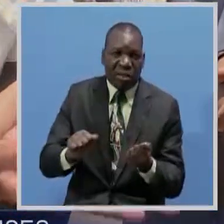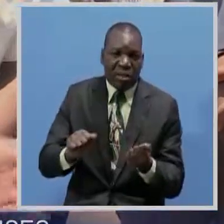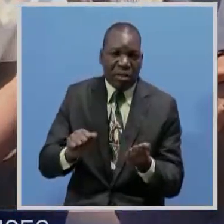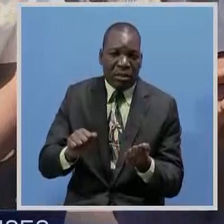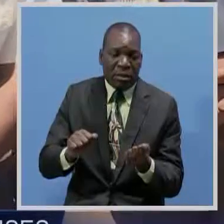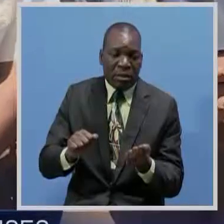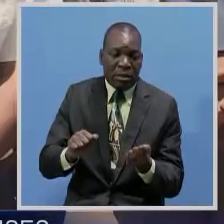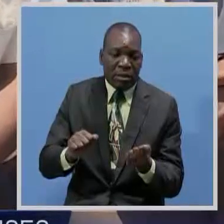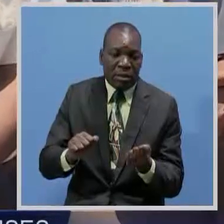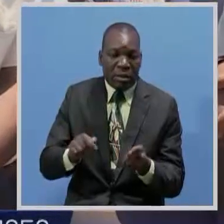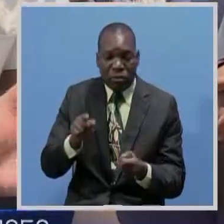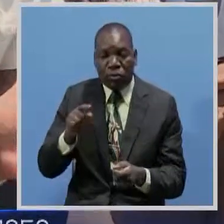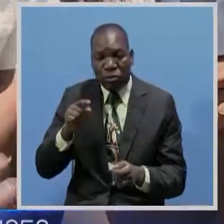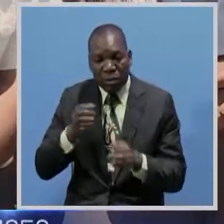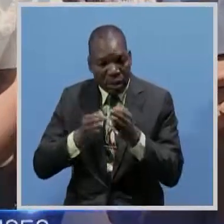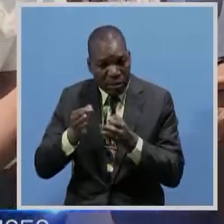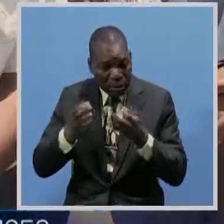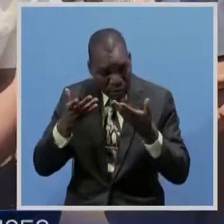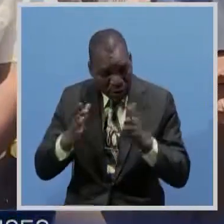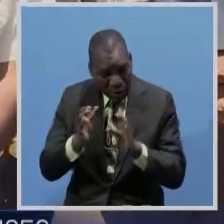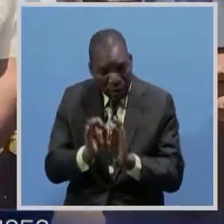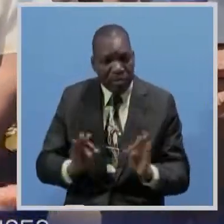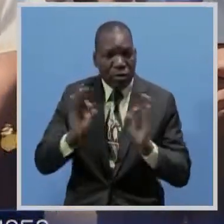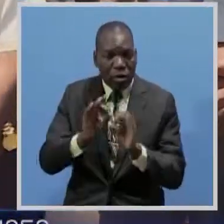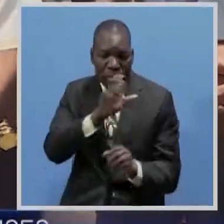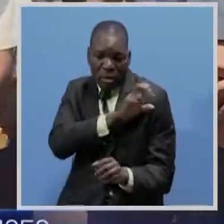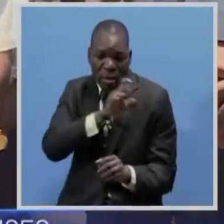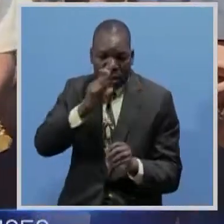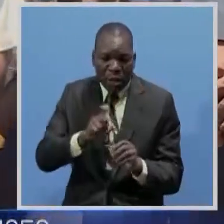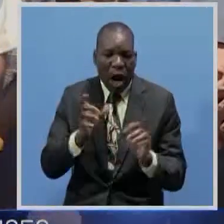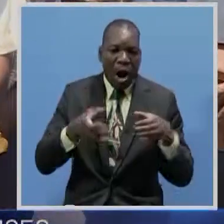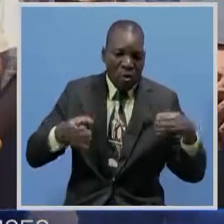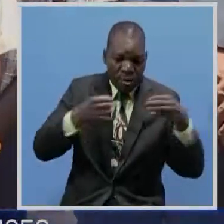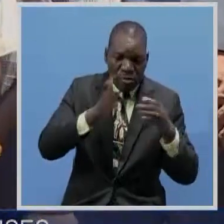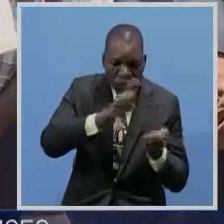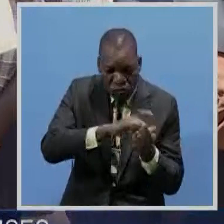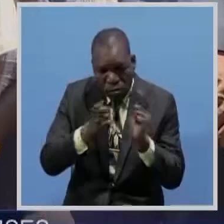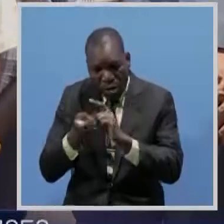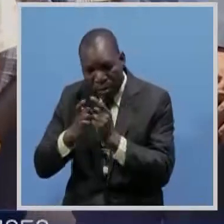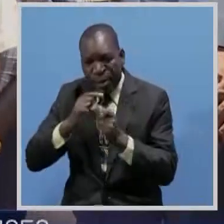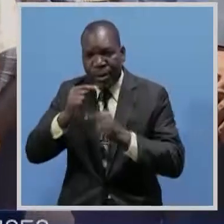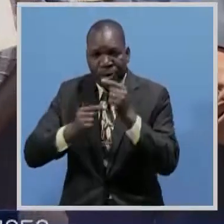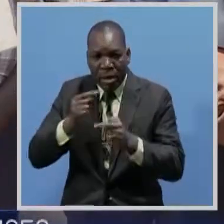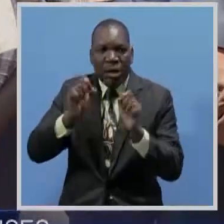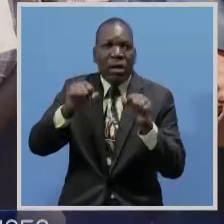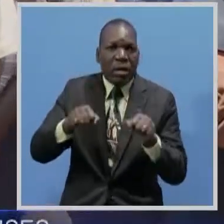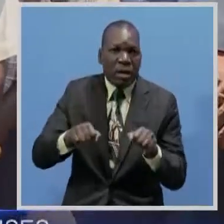But again, like you have said, it's important that our police get to interact with the community from time to time in order to